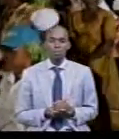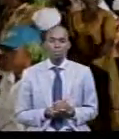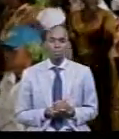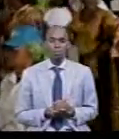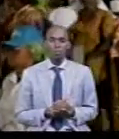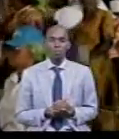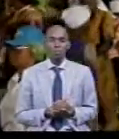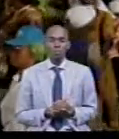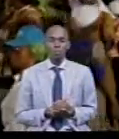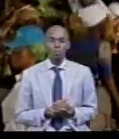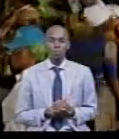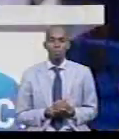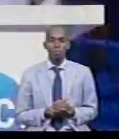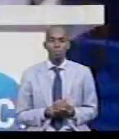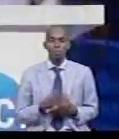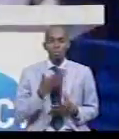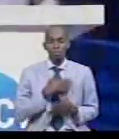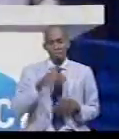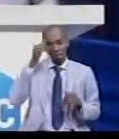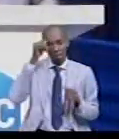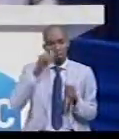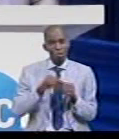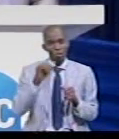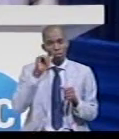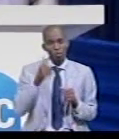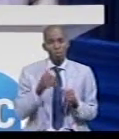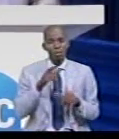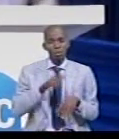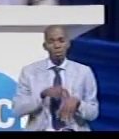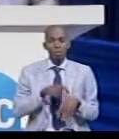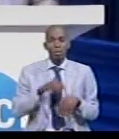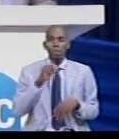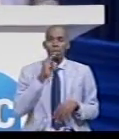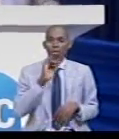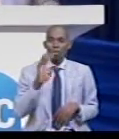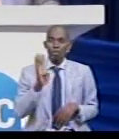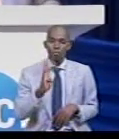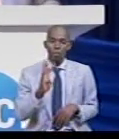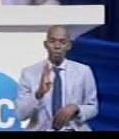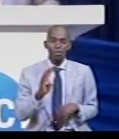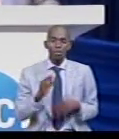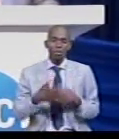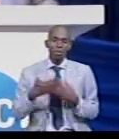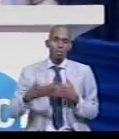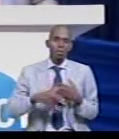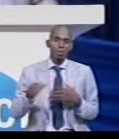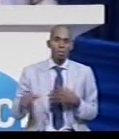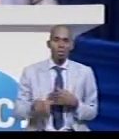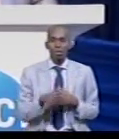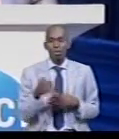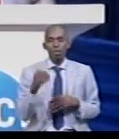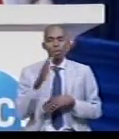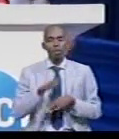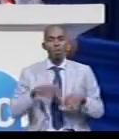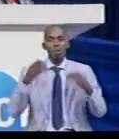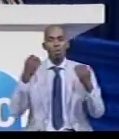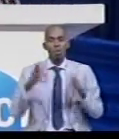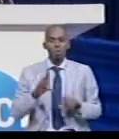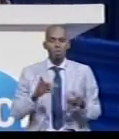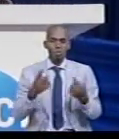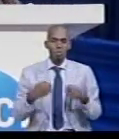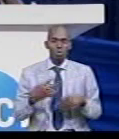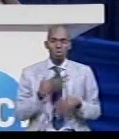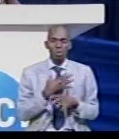Please remember tomorrow, the time is 4 p.m. Invite others, call many people to come to receive their